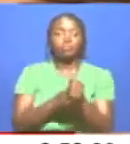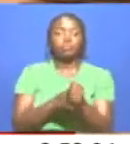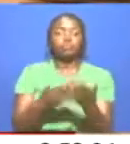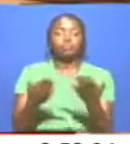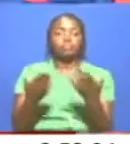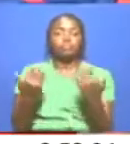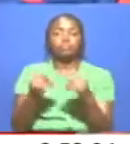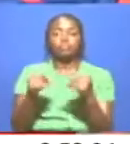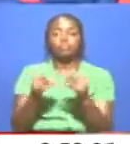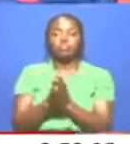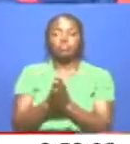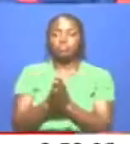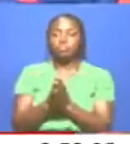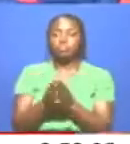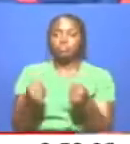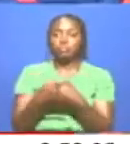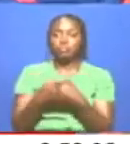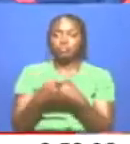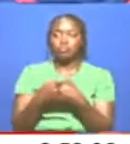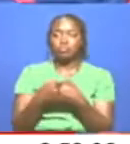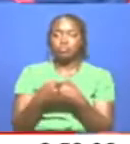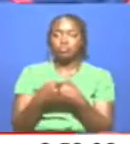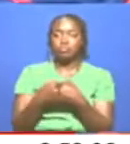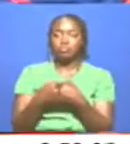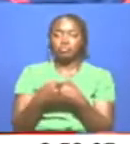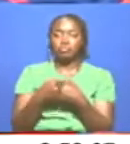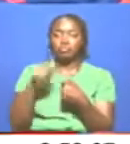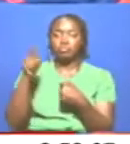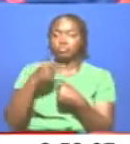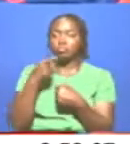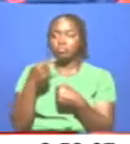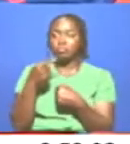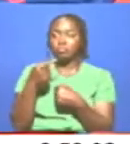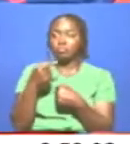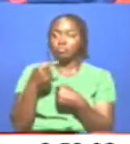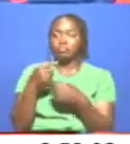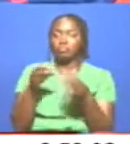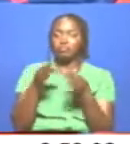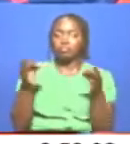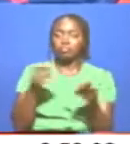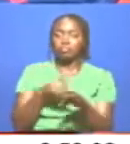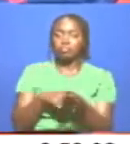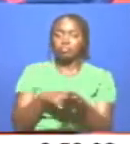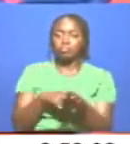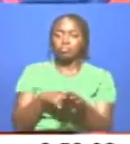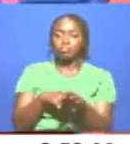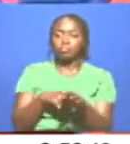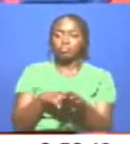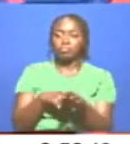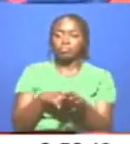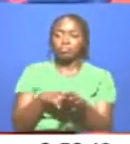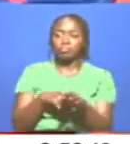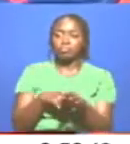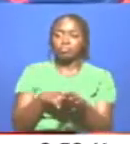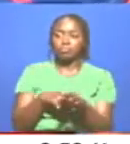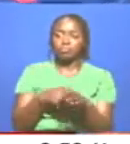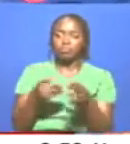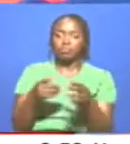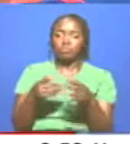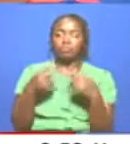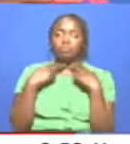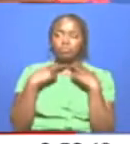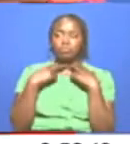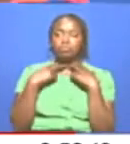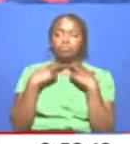in the Premier Tier. For the league, I must say it has been a long time coming with the lockdown. So